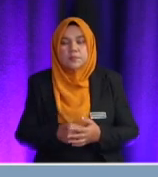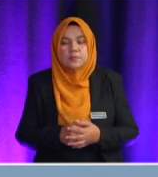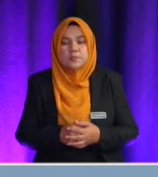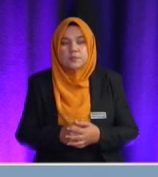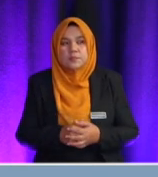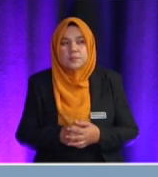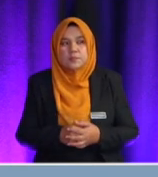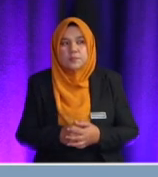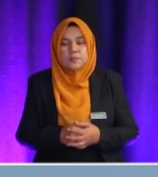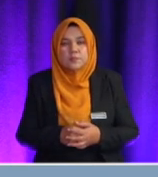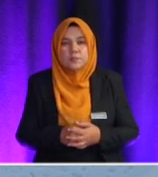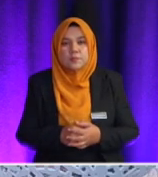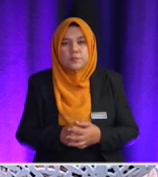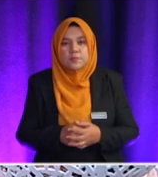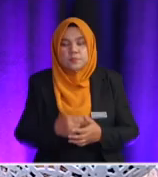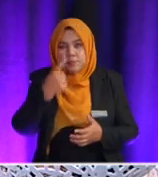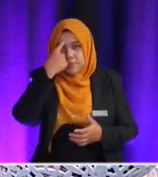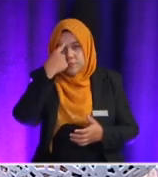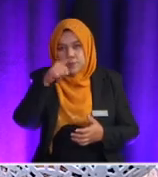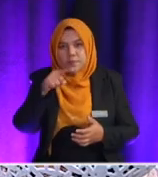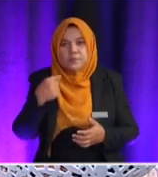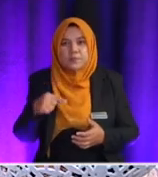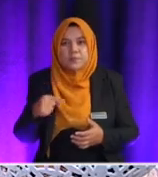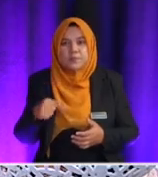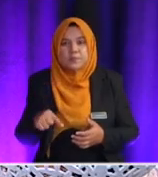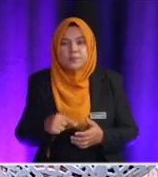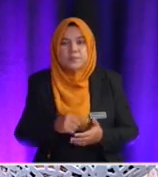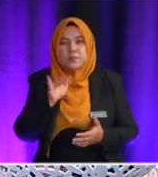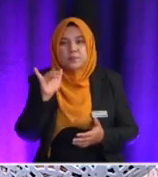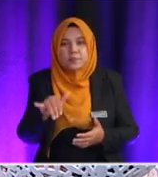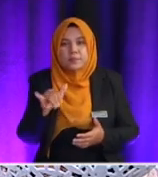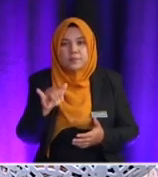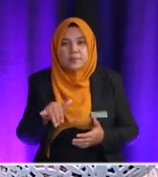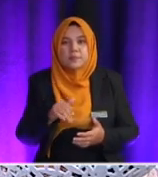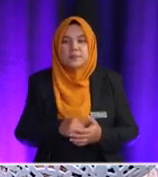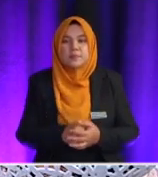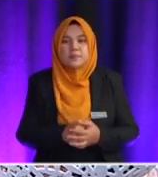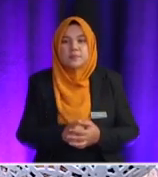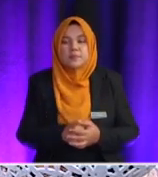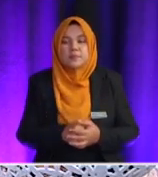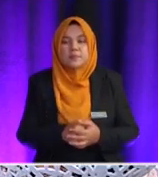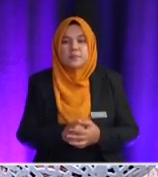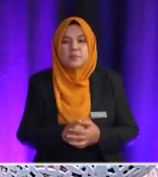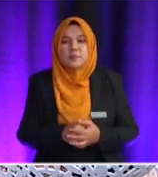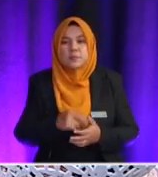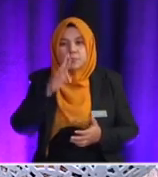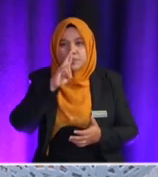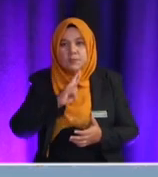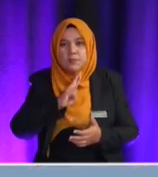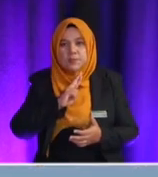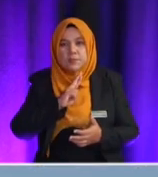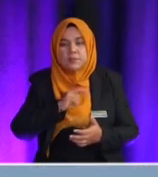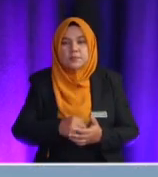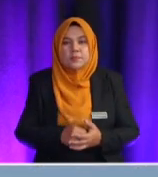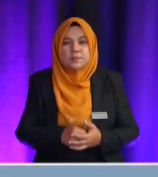So the green one will be yes statement, mm-hmm. and the red one will